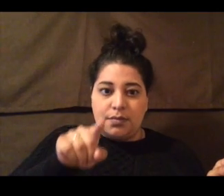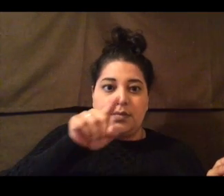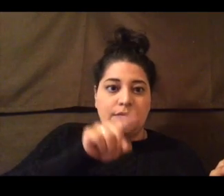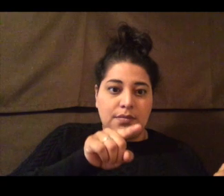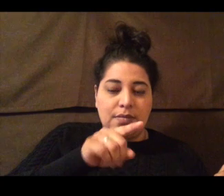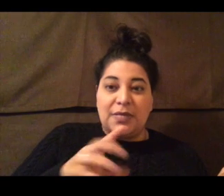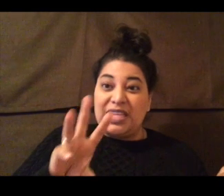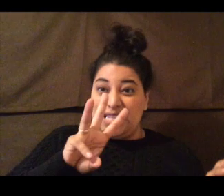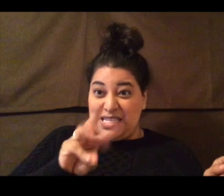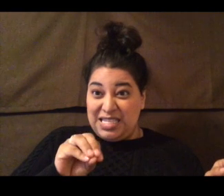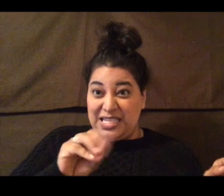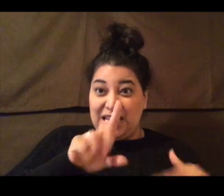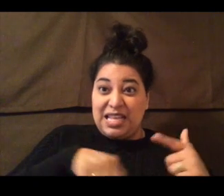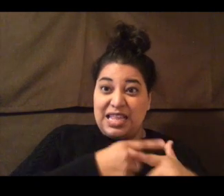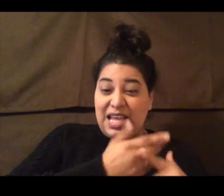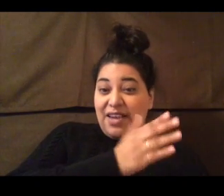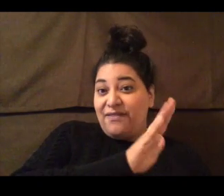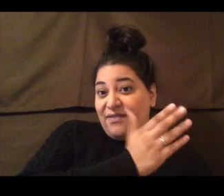Okay.